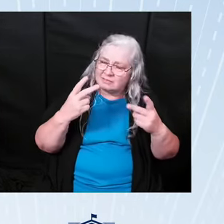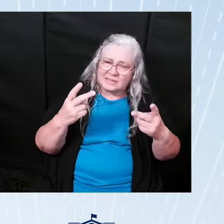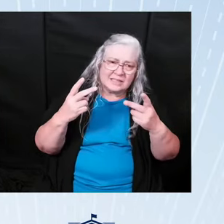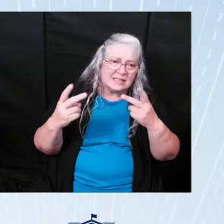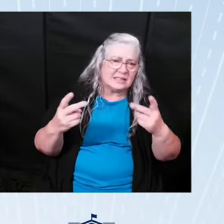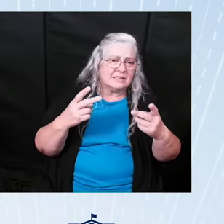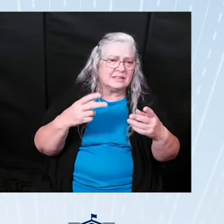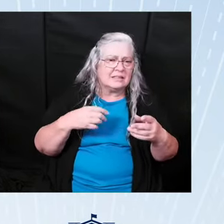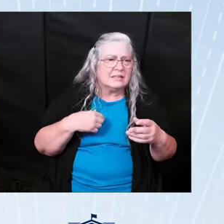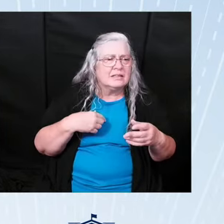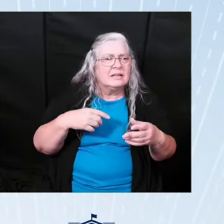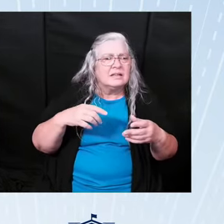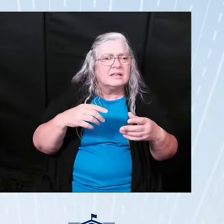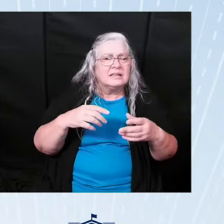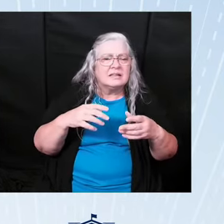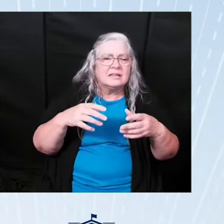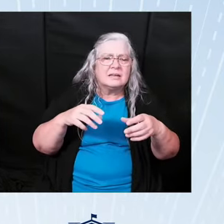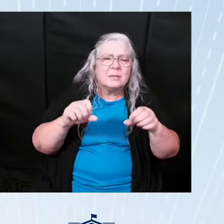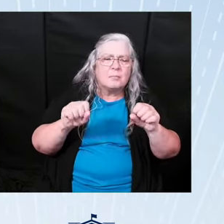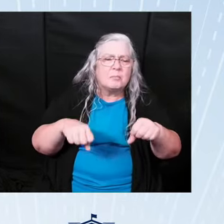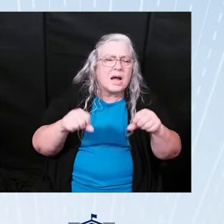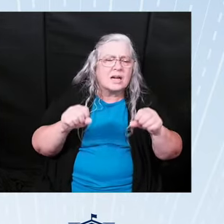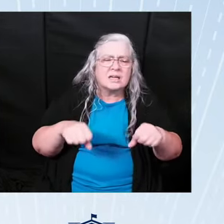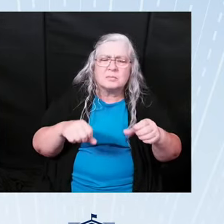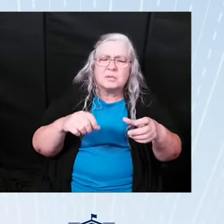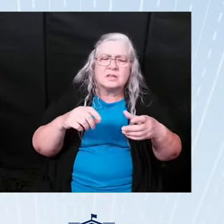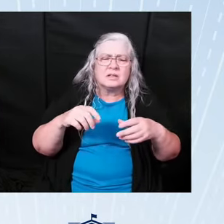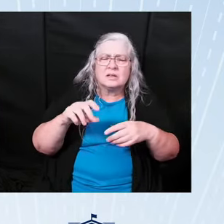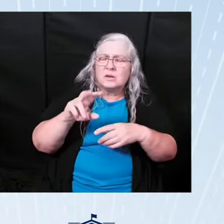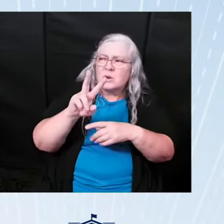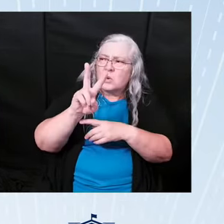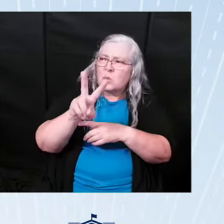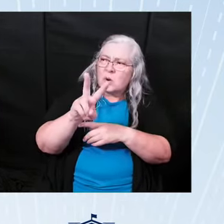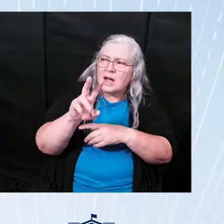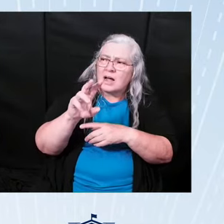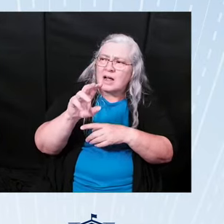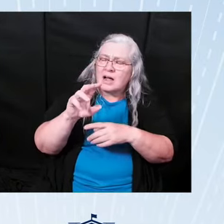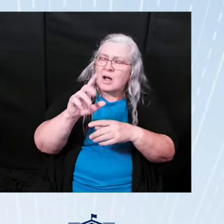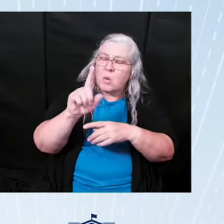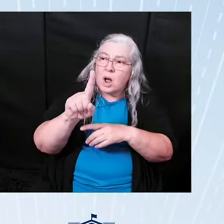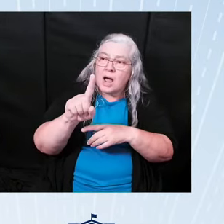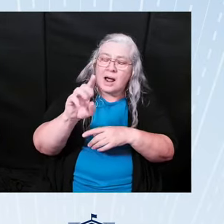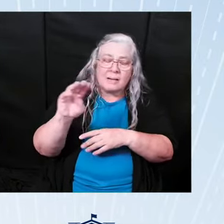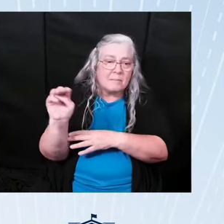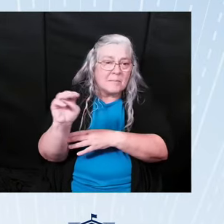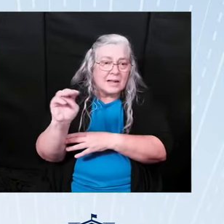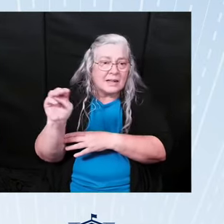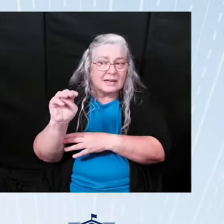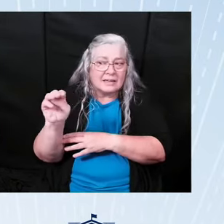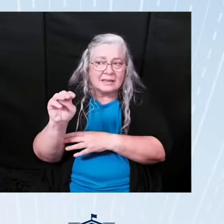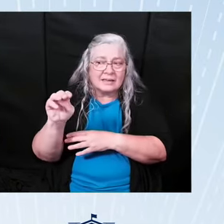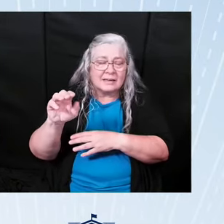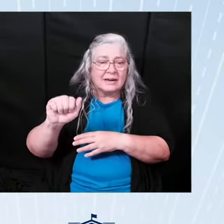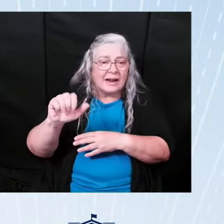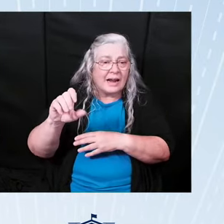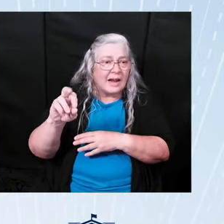1 million acres of forests across the West, which means there's going to be less fuel when the next fire shows up. They will burn with